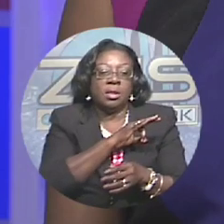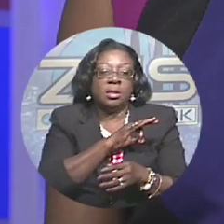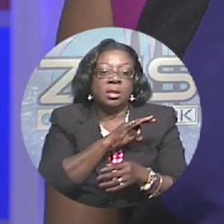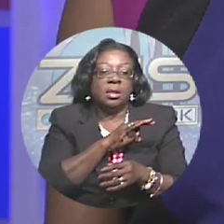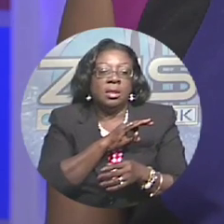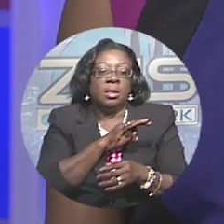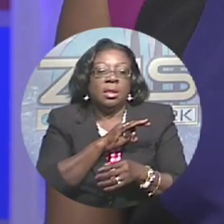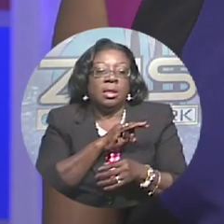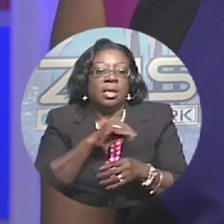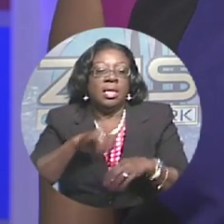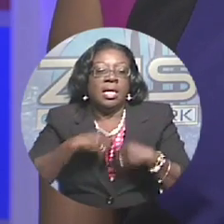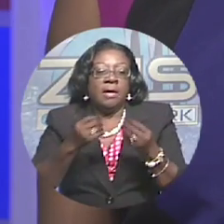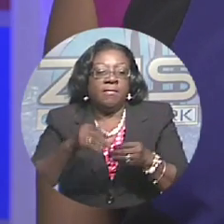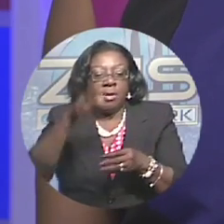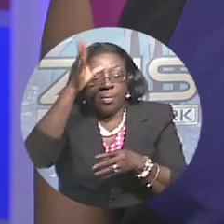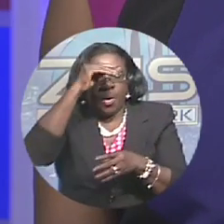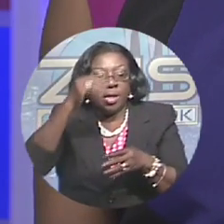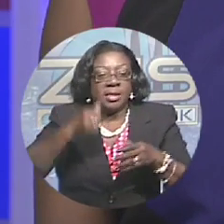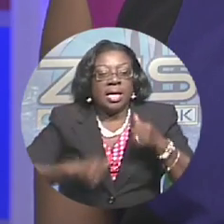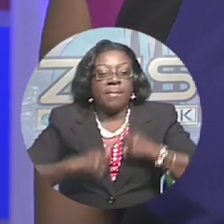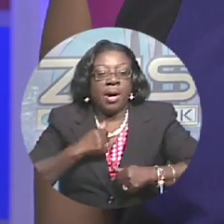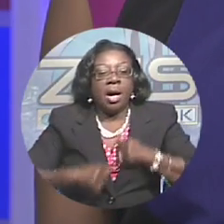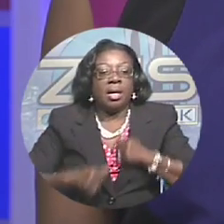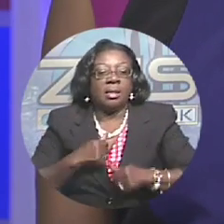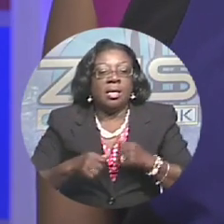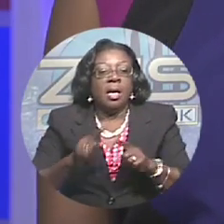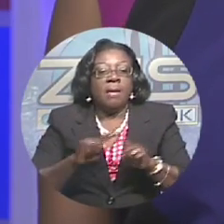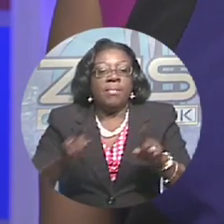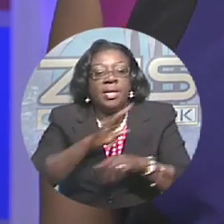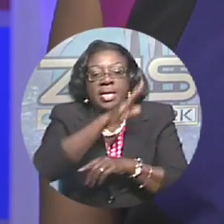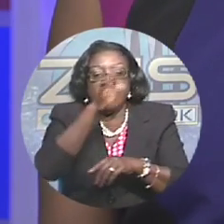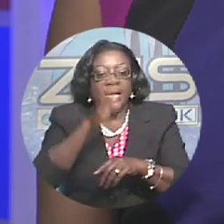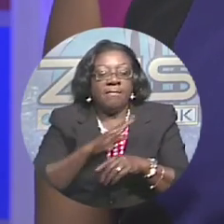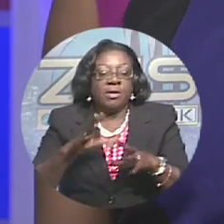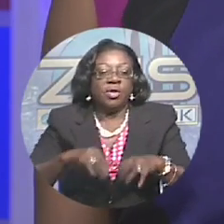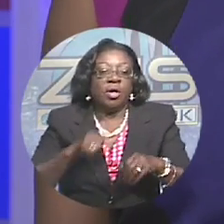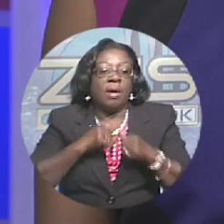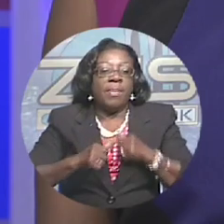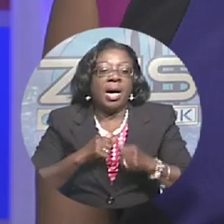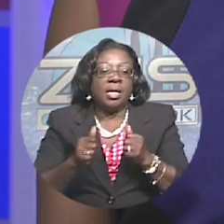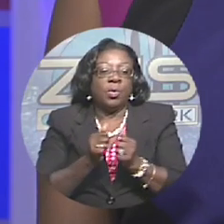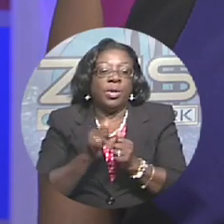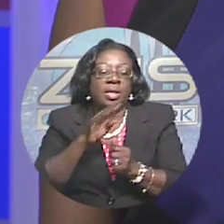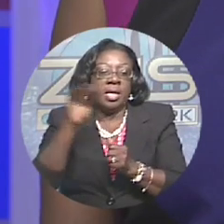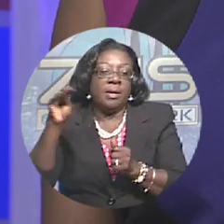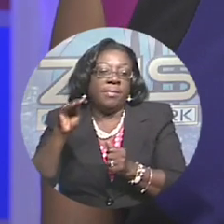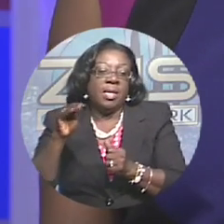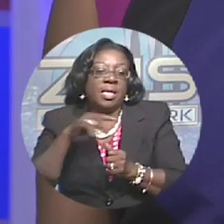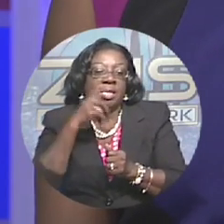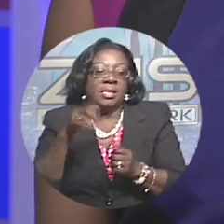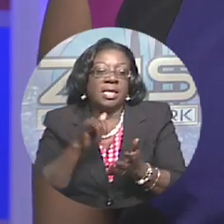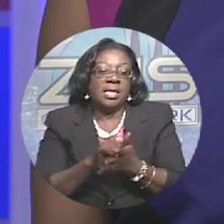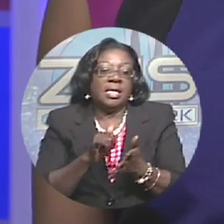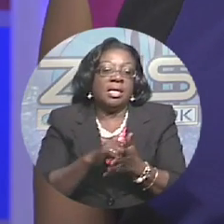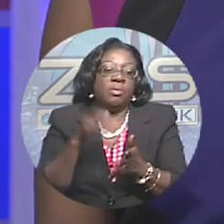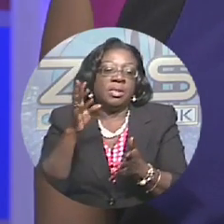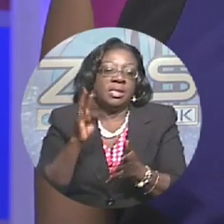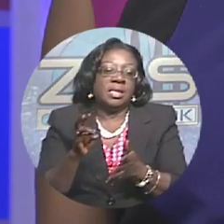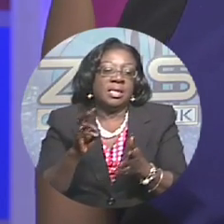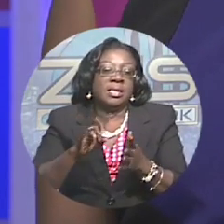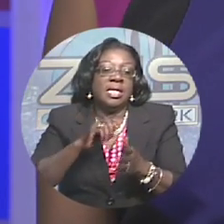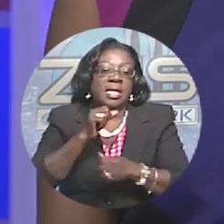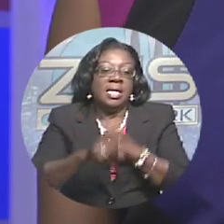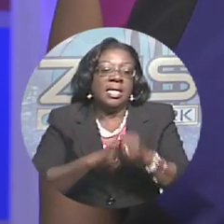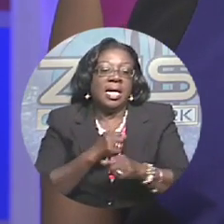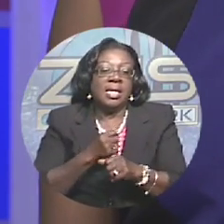took a bath with them. Jurors also heard from one of the victims yesterday. He testified that he was 6 years old when the abuse began and